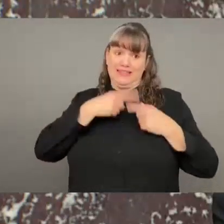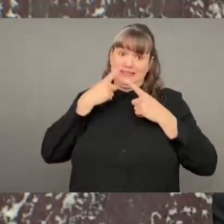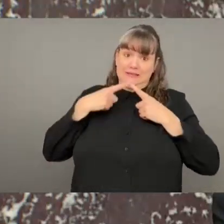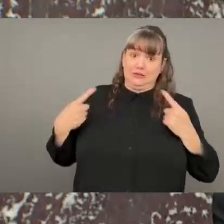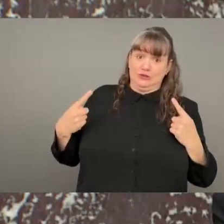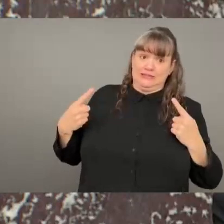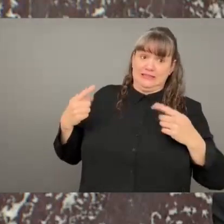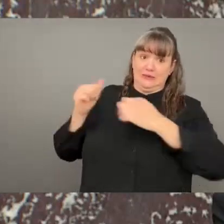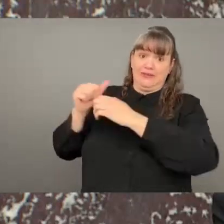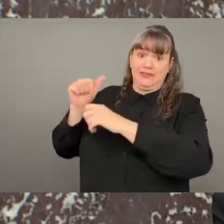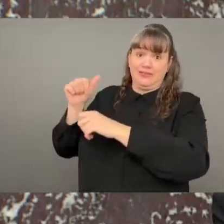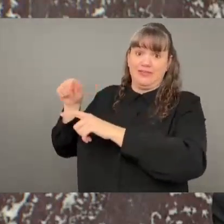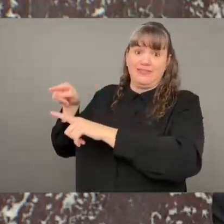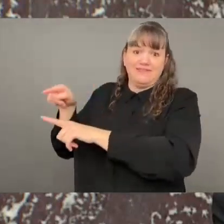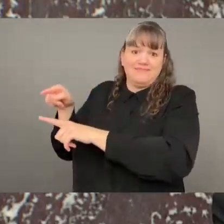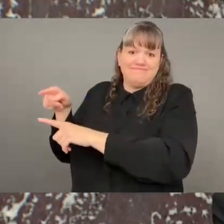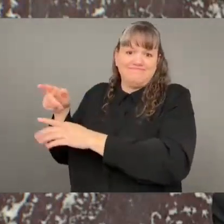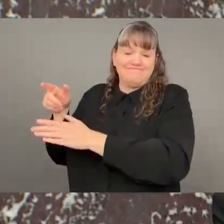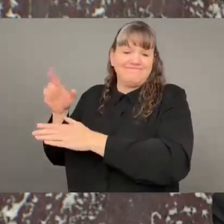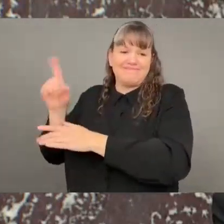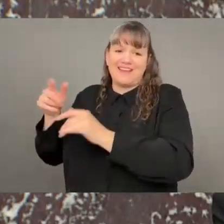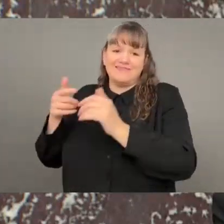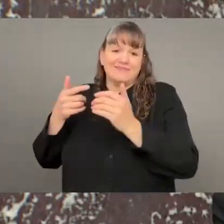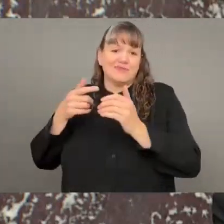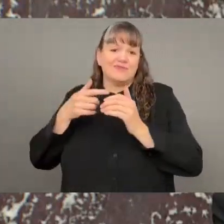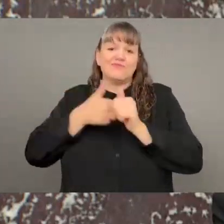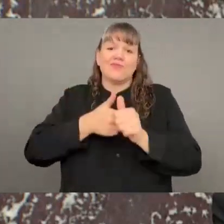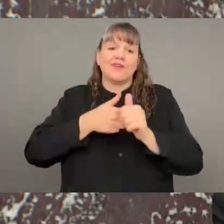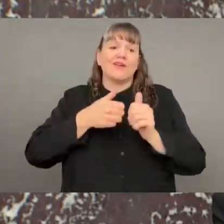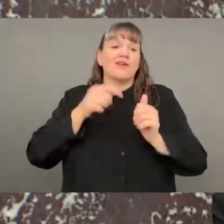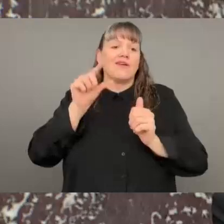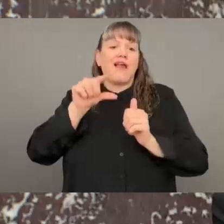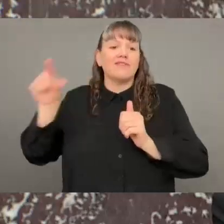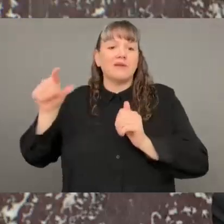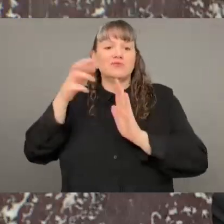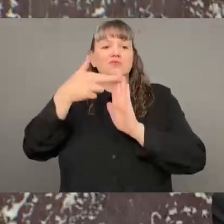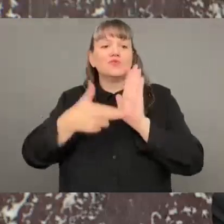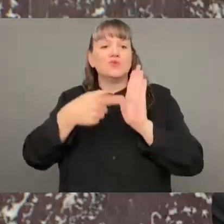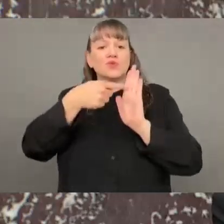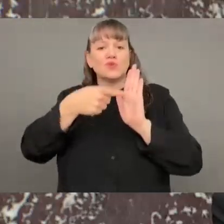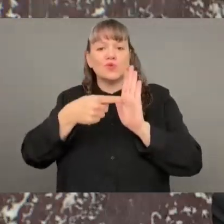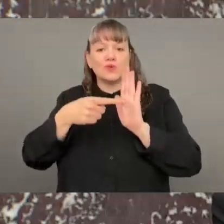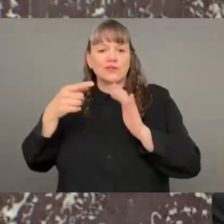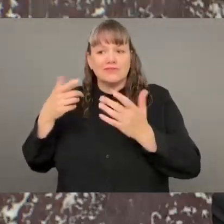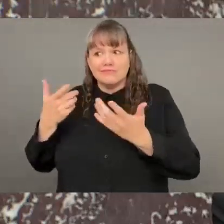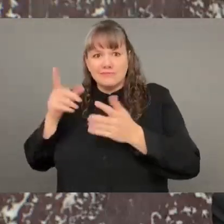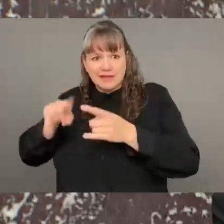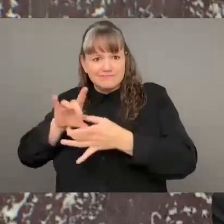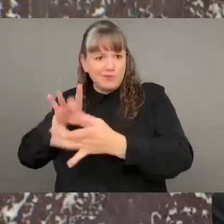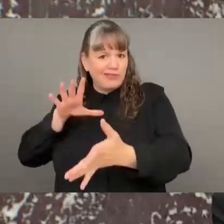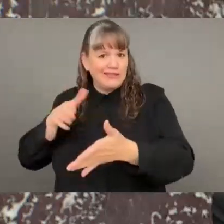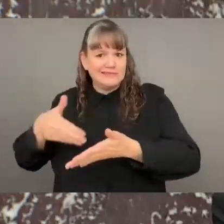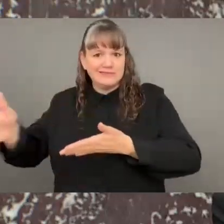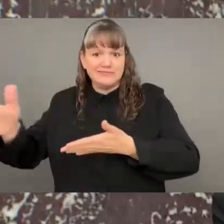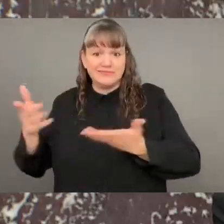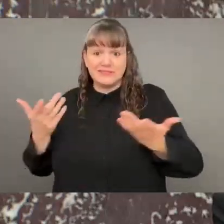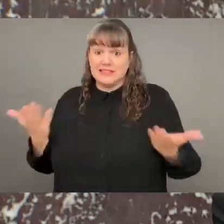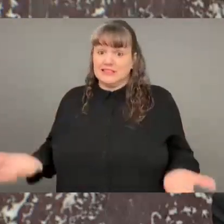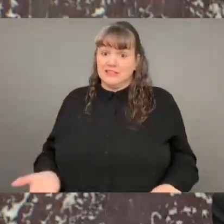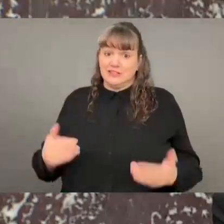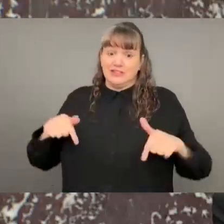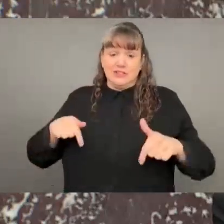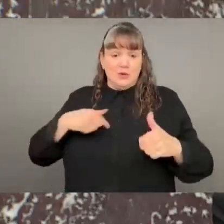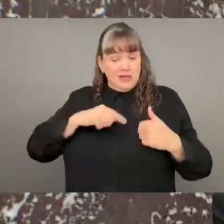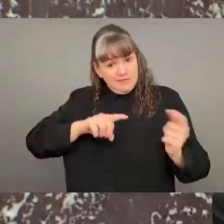work. And the Premier and the Attorney General has made trips to Ottawa to talk about that and